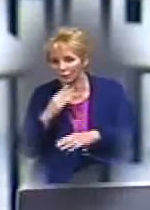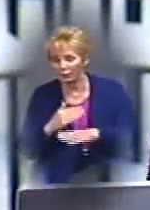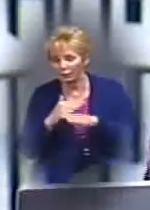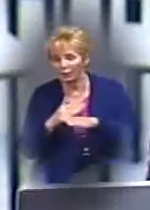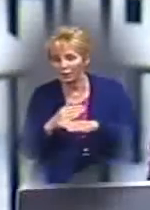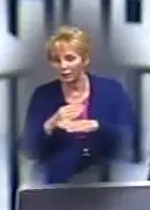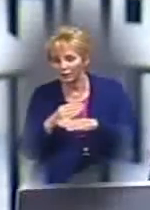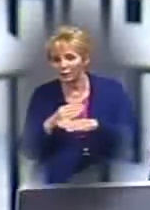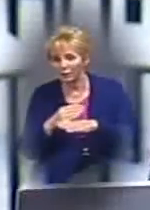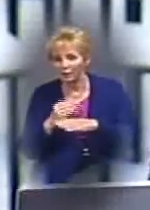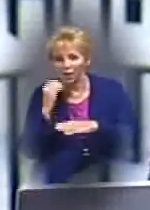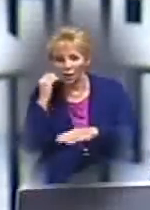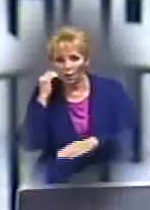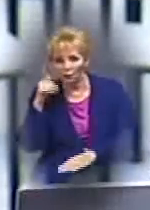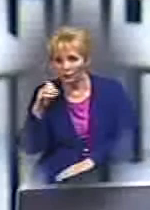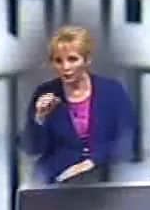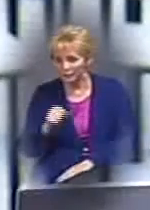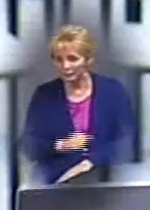homelessness.